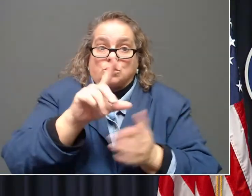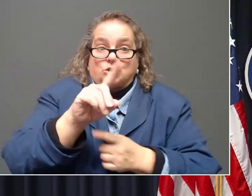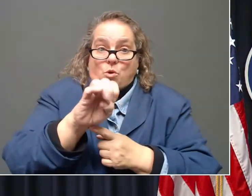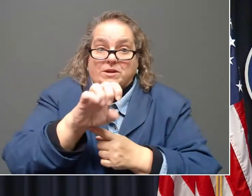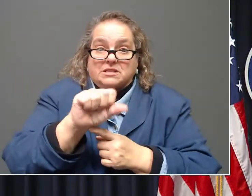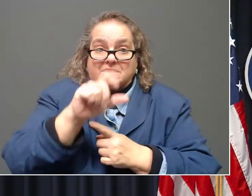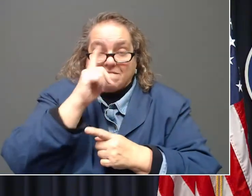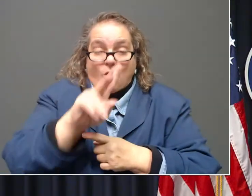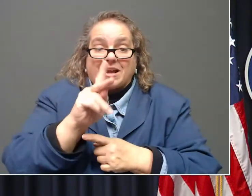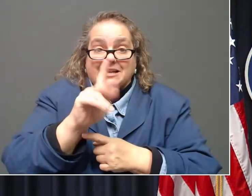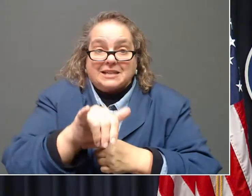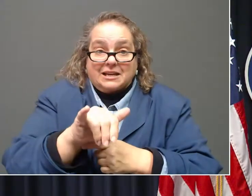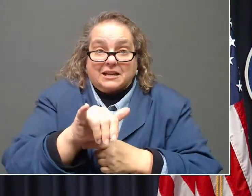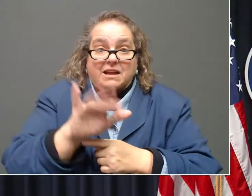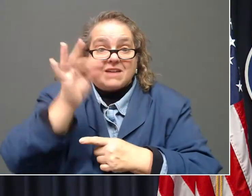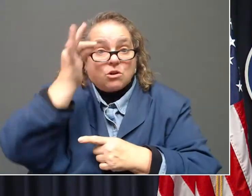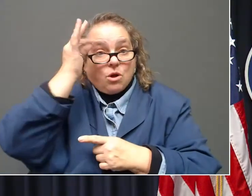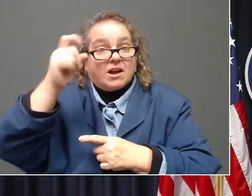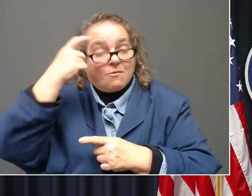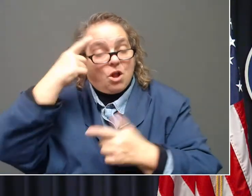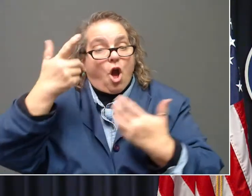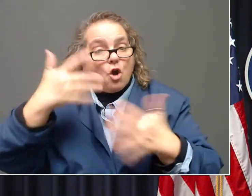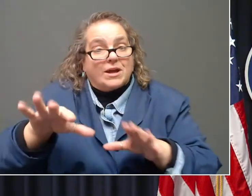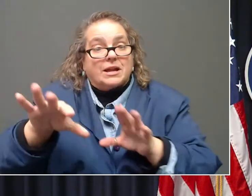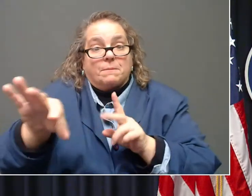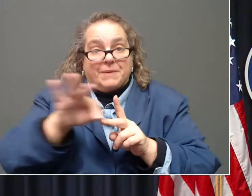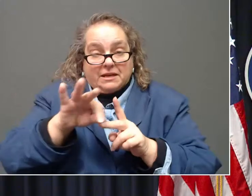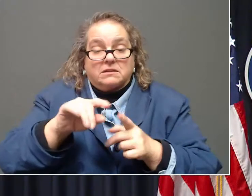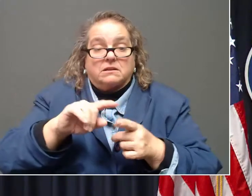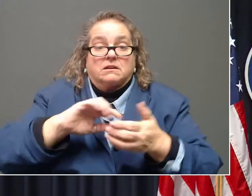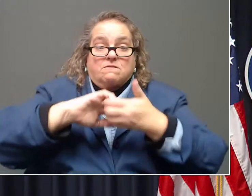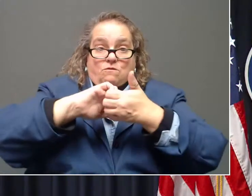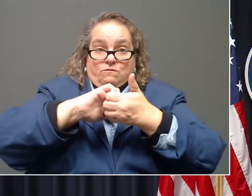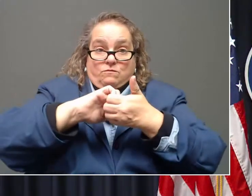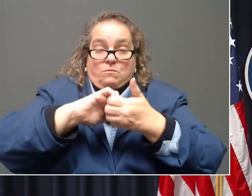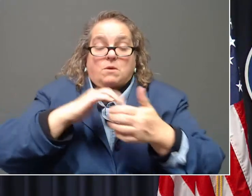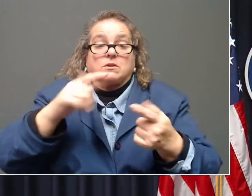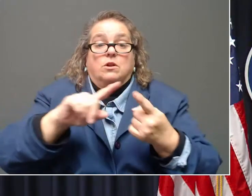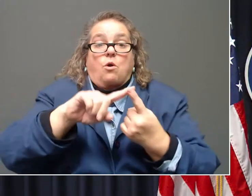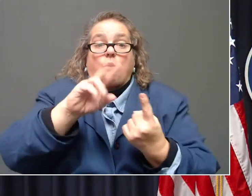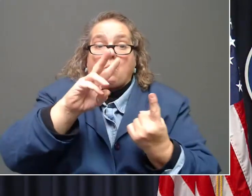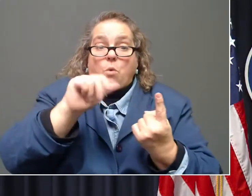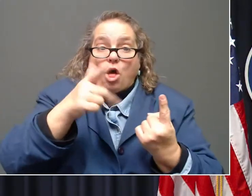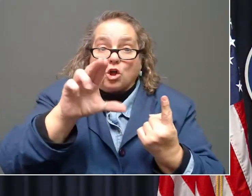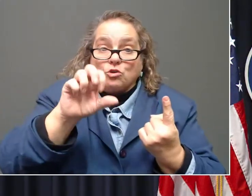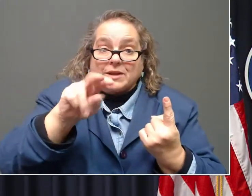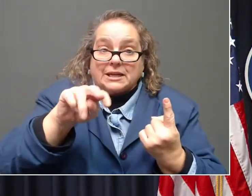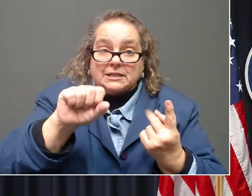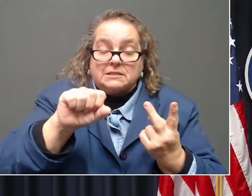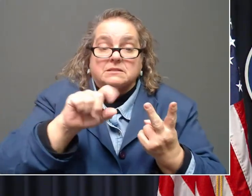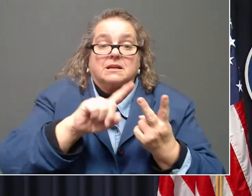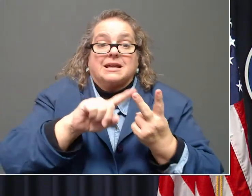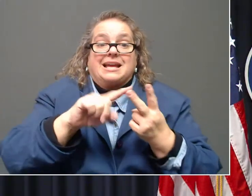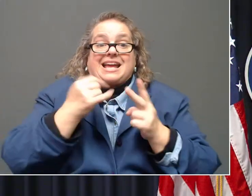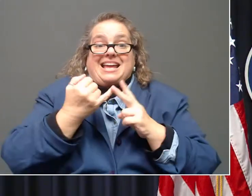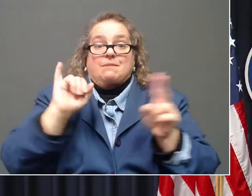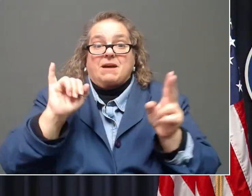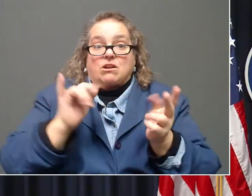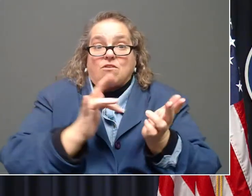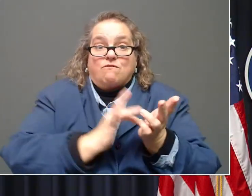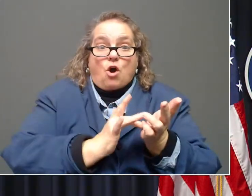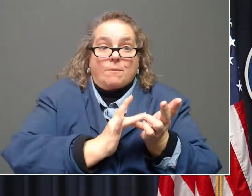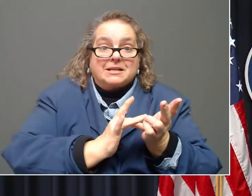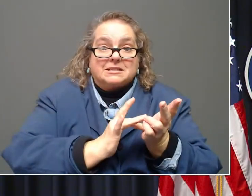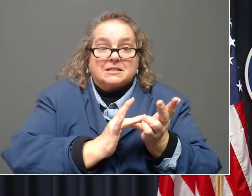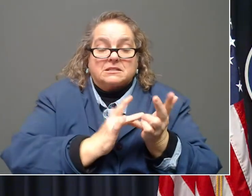we can, you can take that down. And now I'm going to talk about the federal pharmacy program. This will bring additional inventory